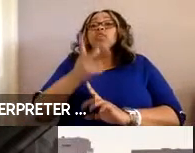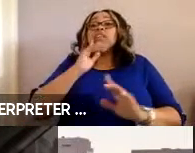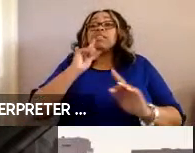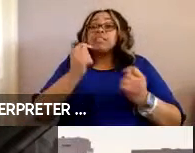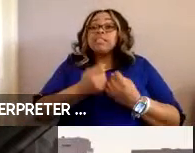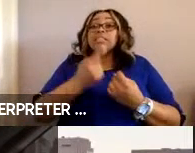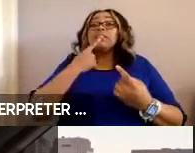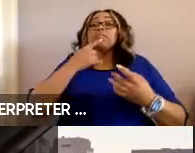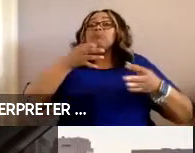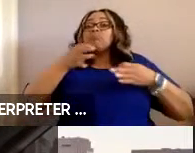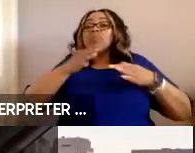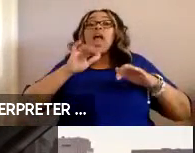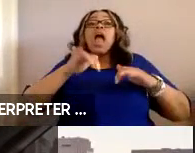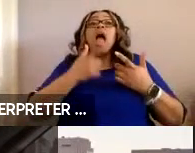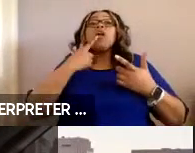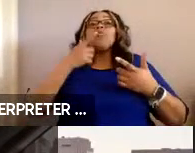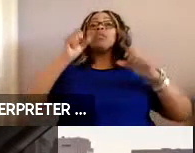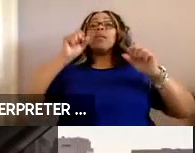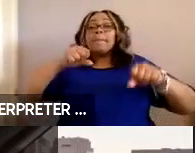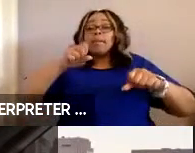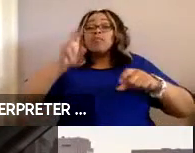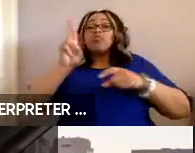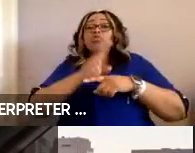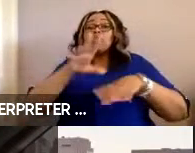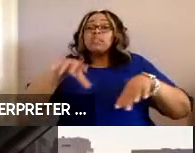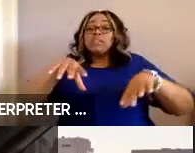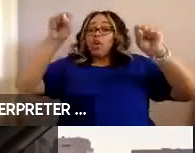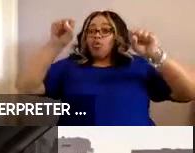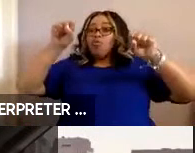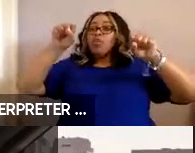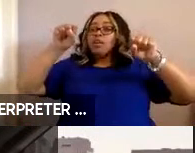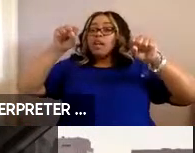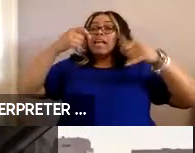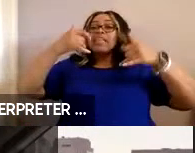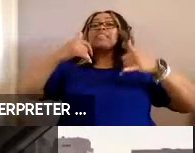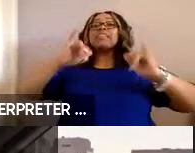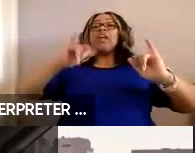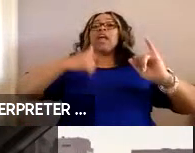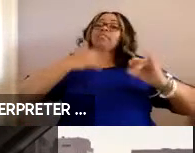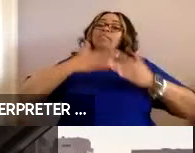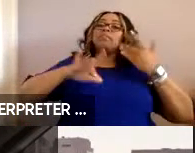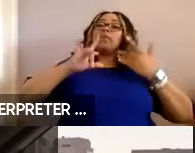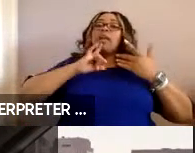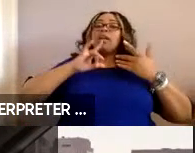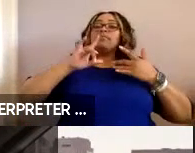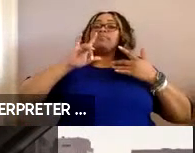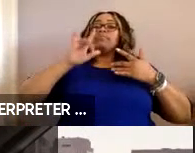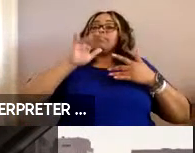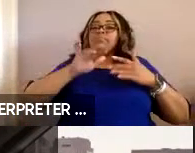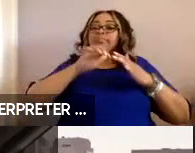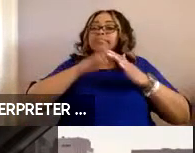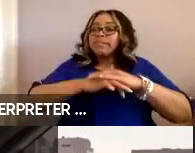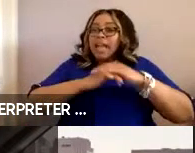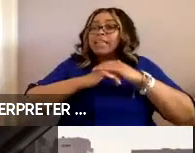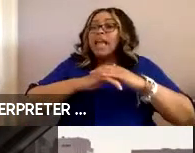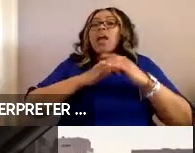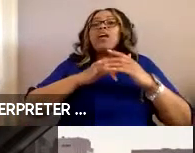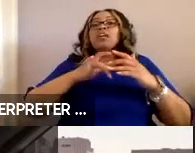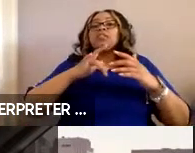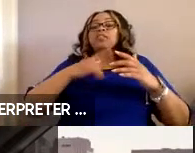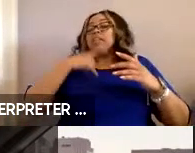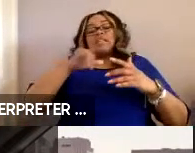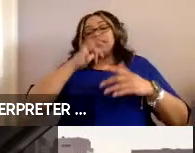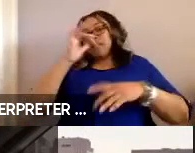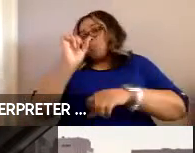is describing how he wanted the ability for you to take over and still have some type of tactile signals given to you and say, this is